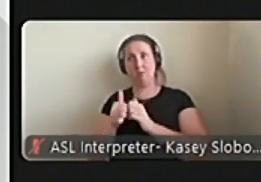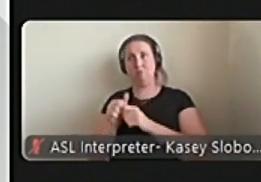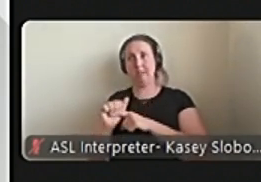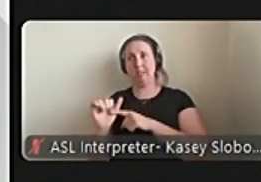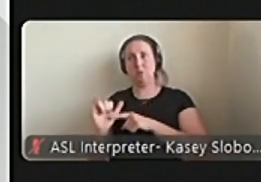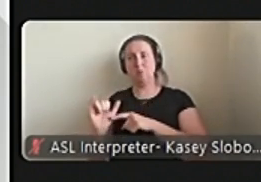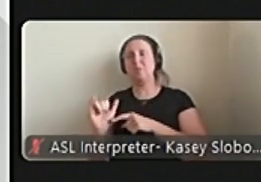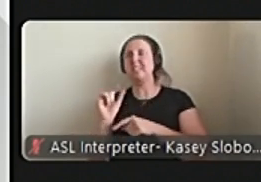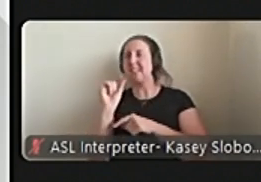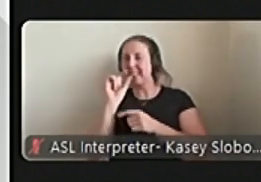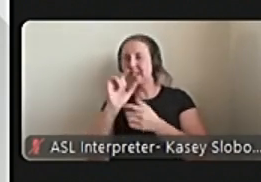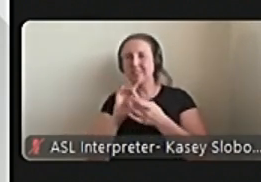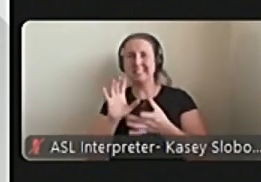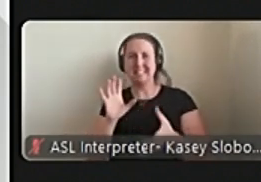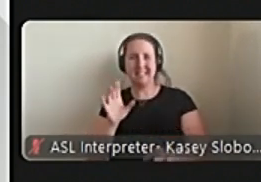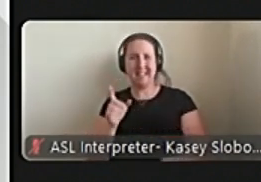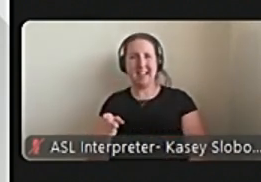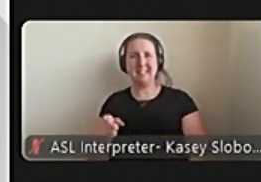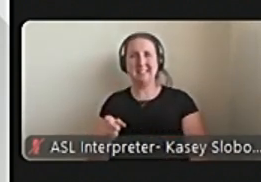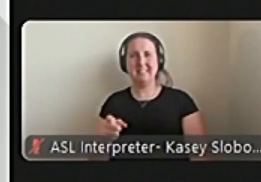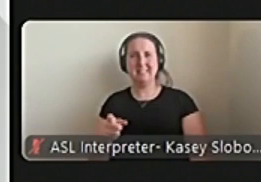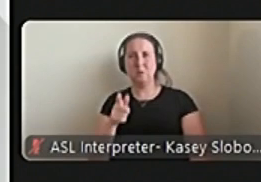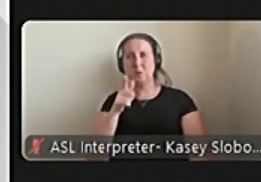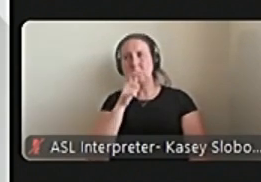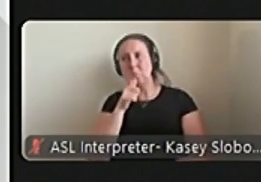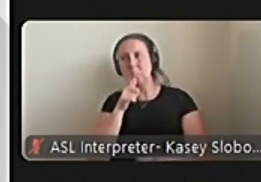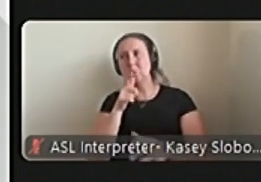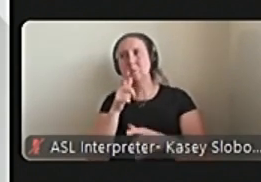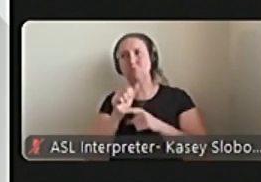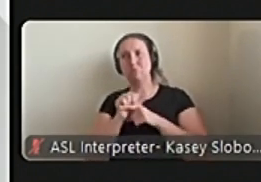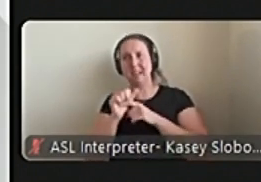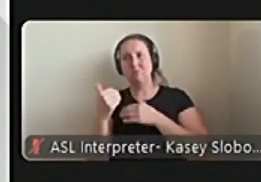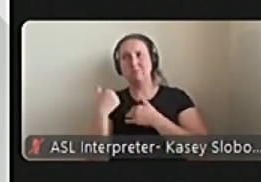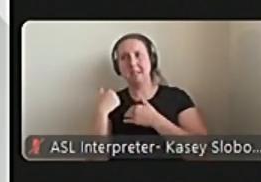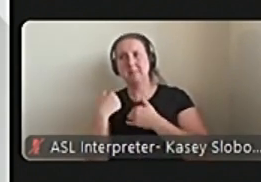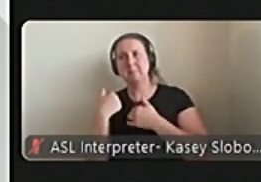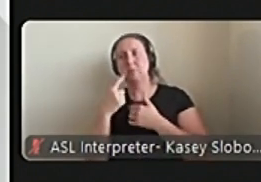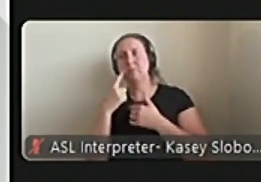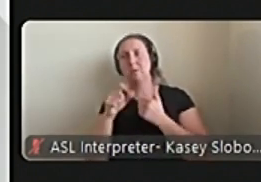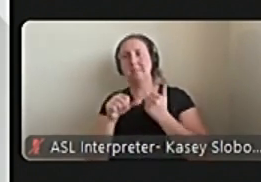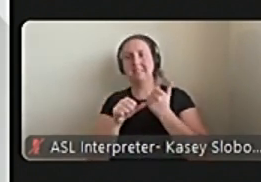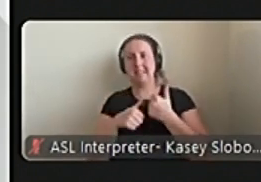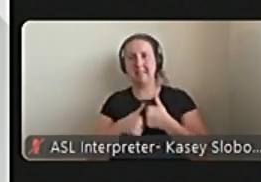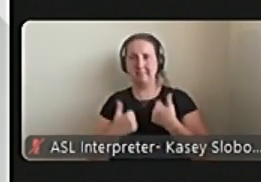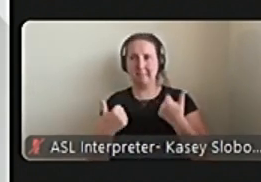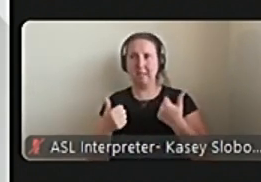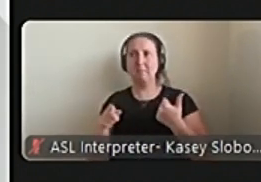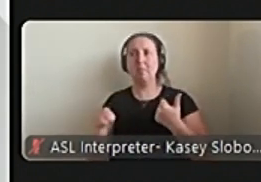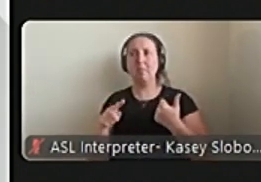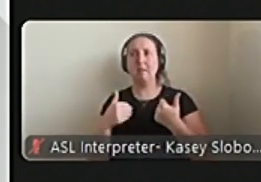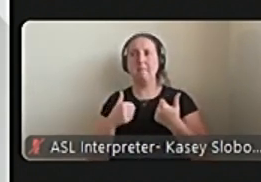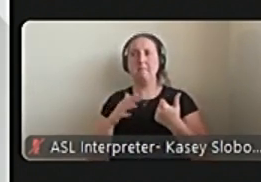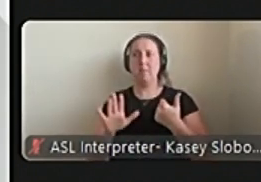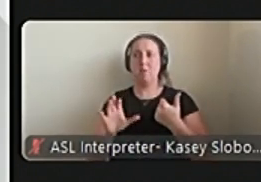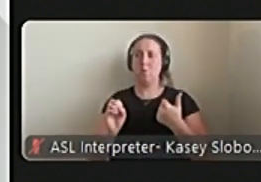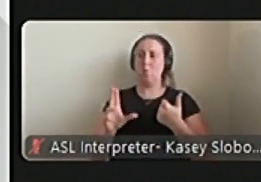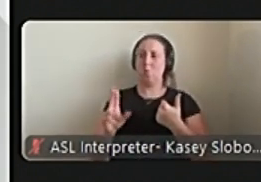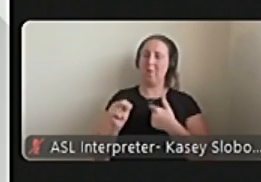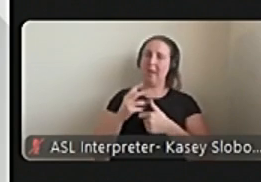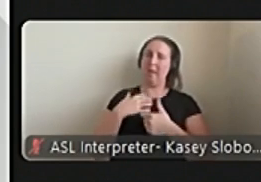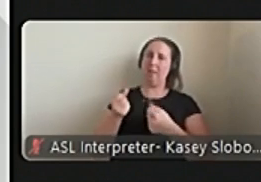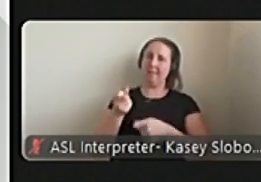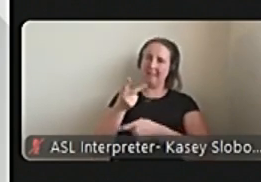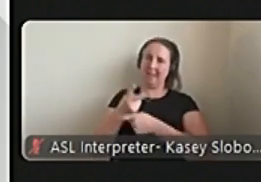That who's responsible for what training. And assisted livings, of course, they have their healthcare organizations